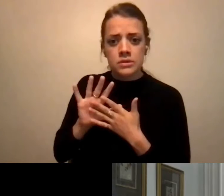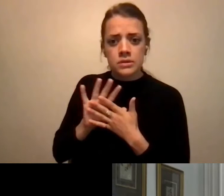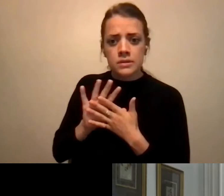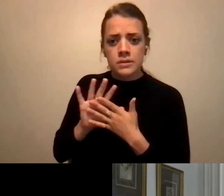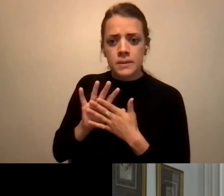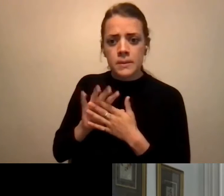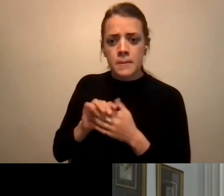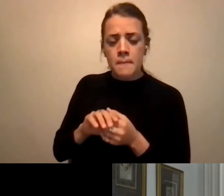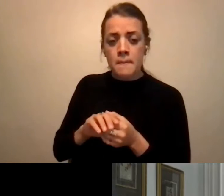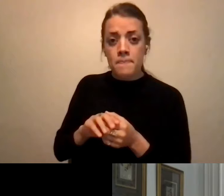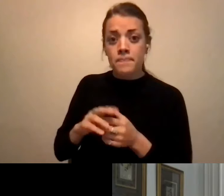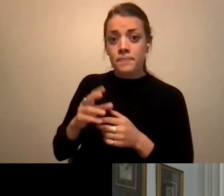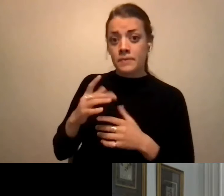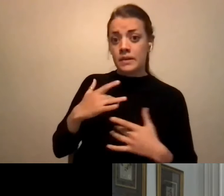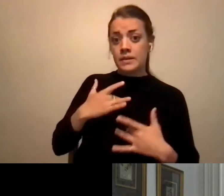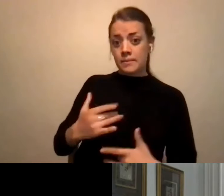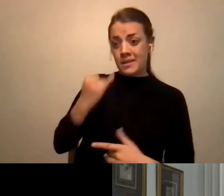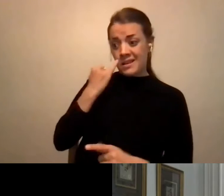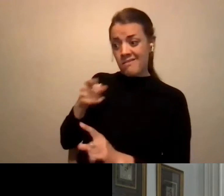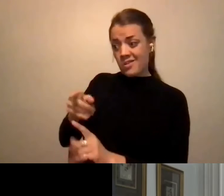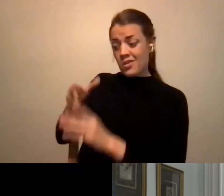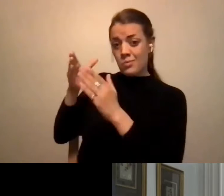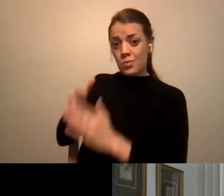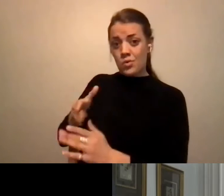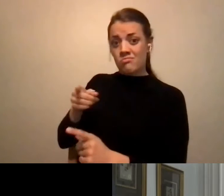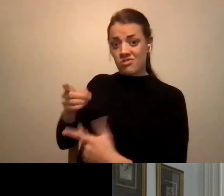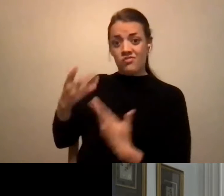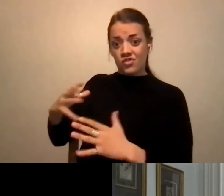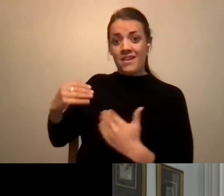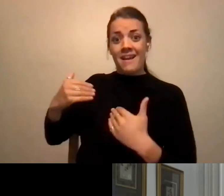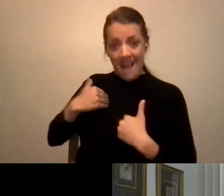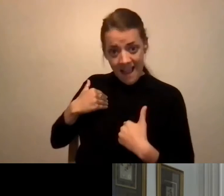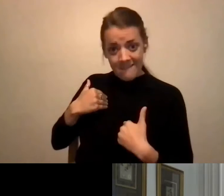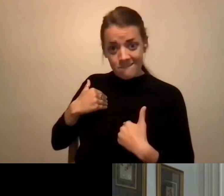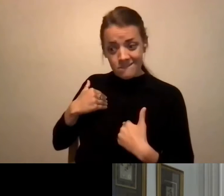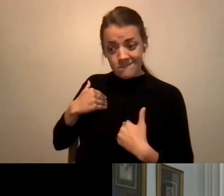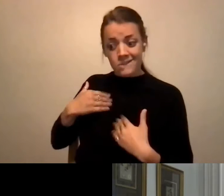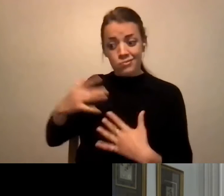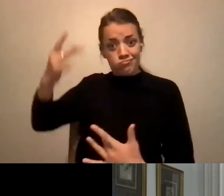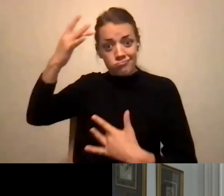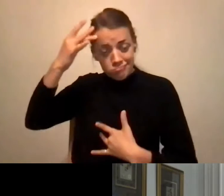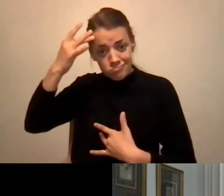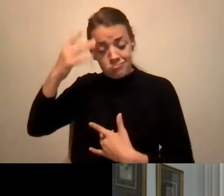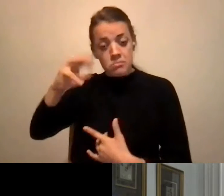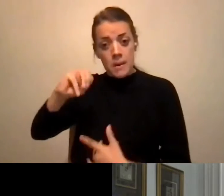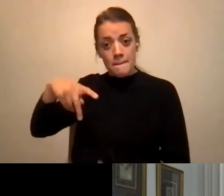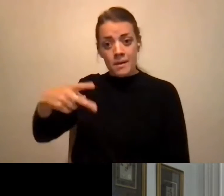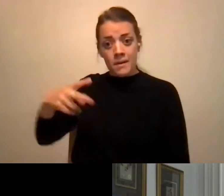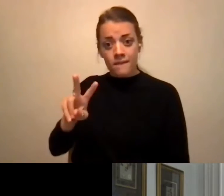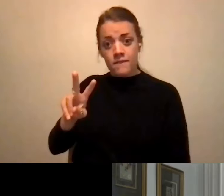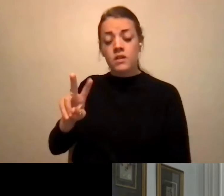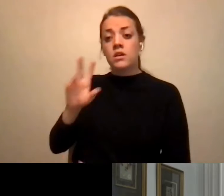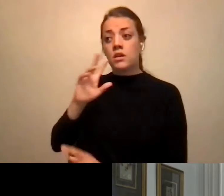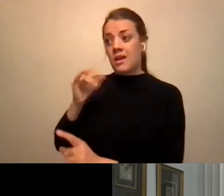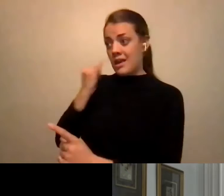days. And then you sort of get a flu-like symptom with fever,